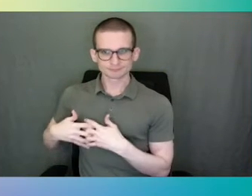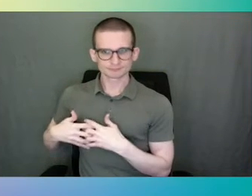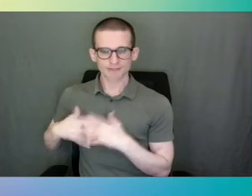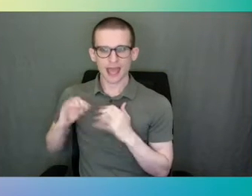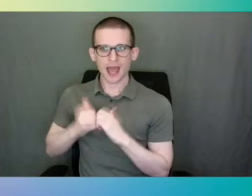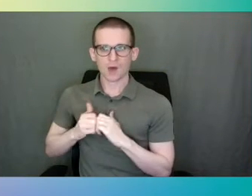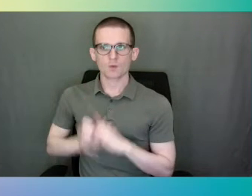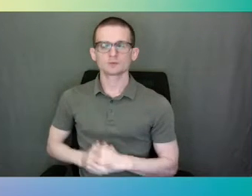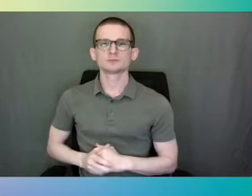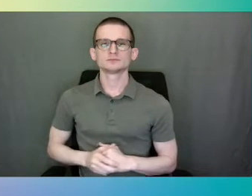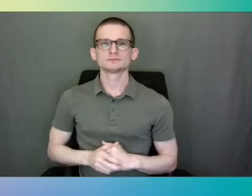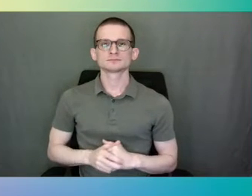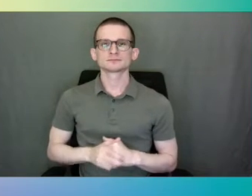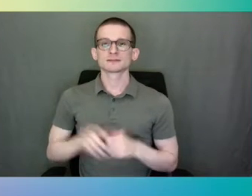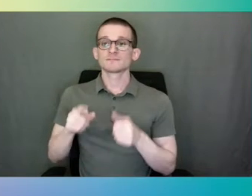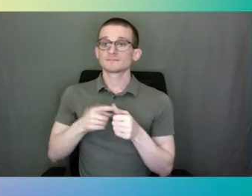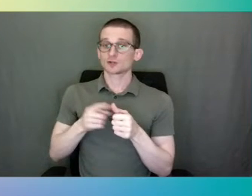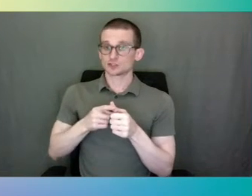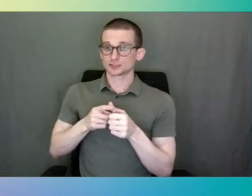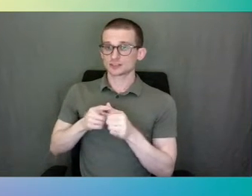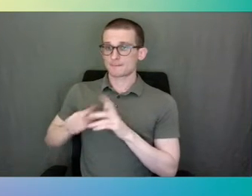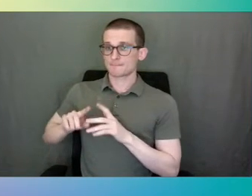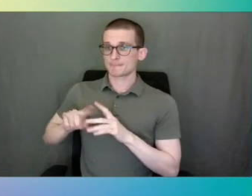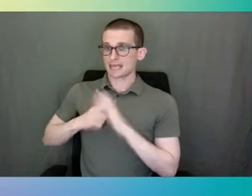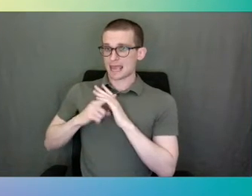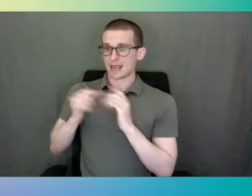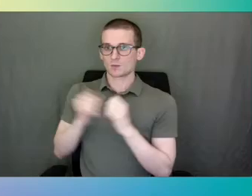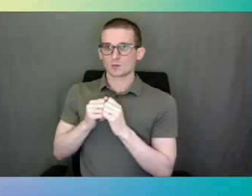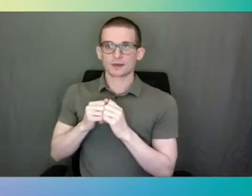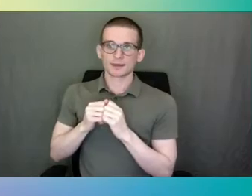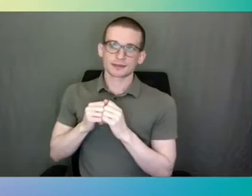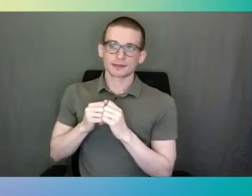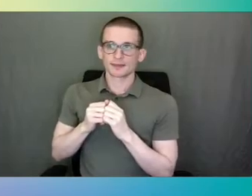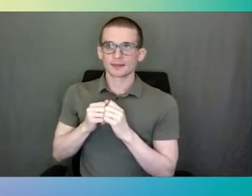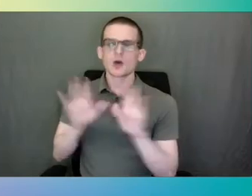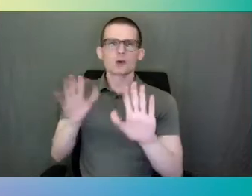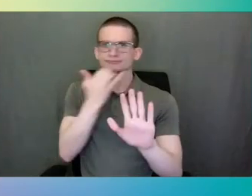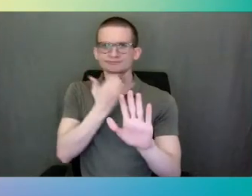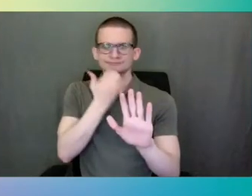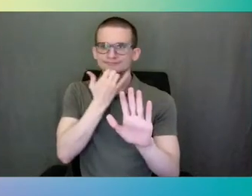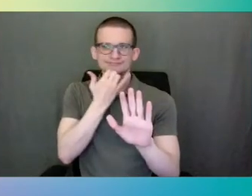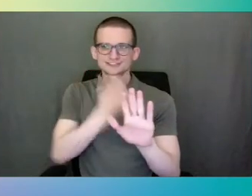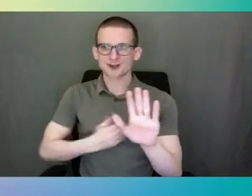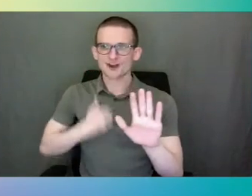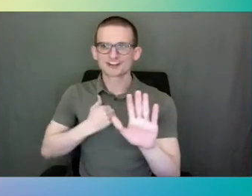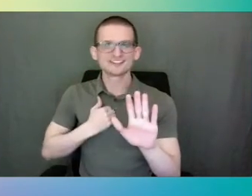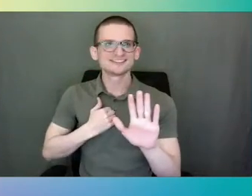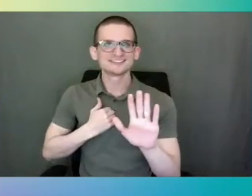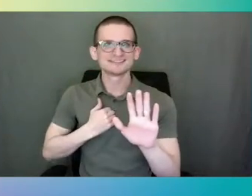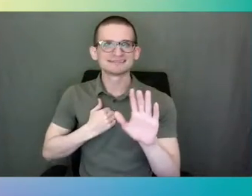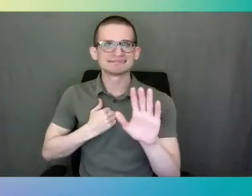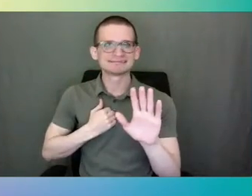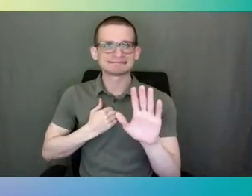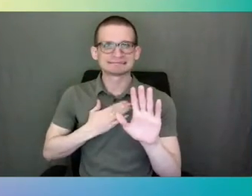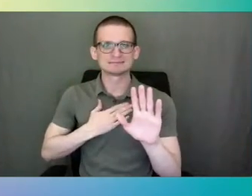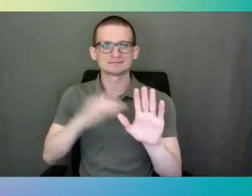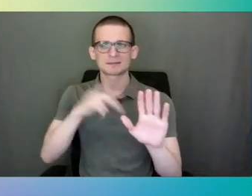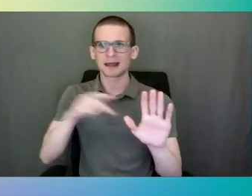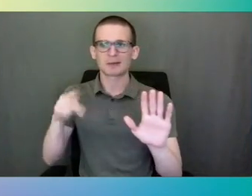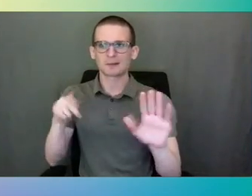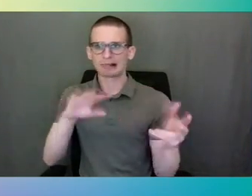First of all, it started with an unorganized, oh, sorry about that. We got mixed up on here.